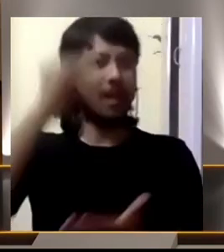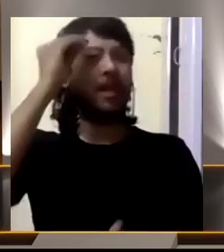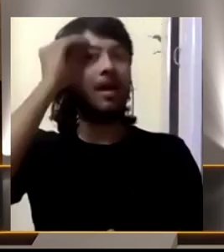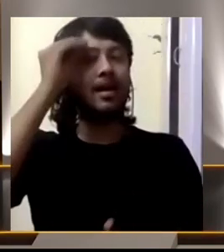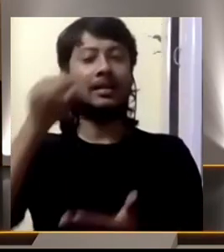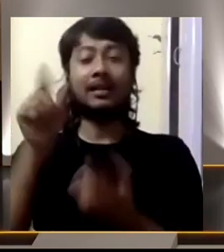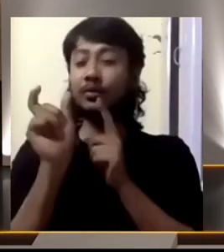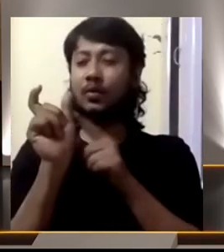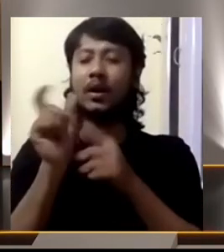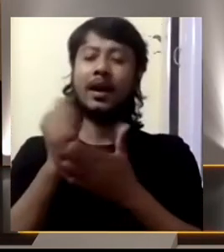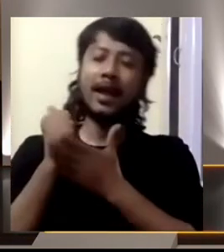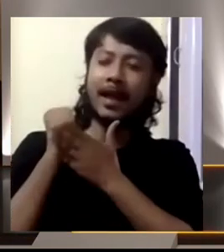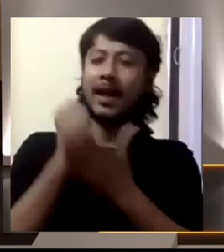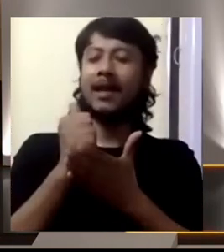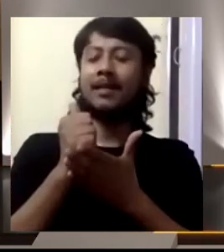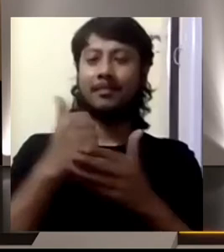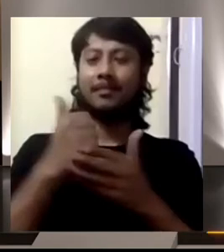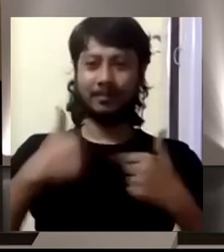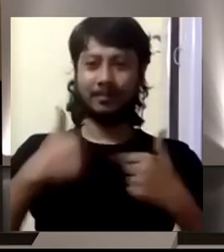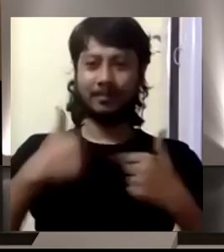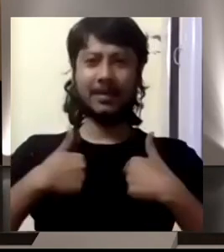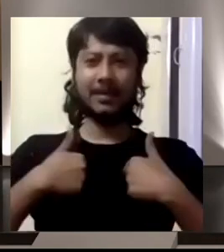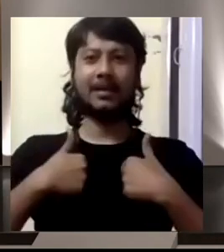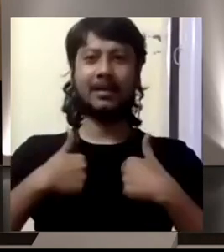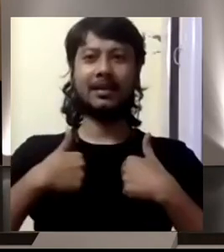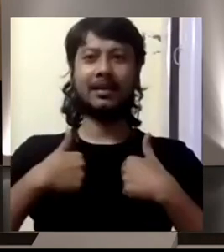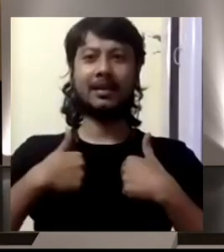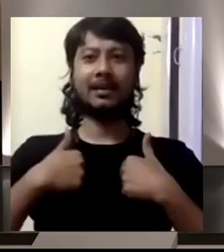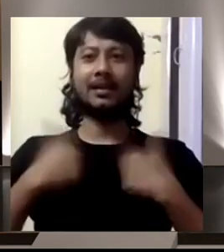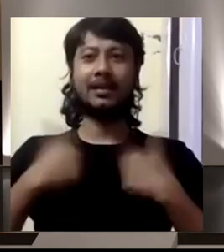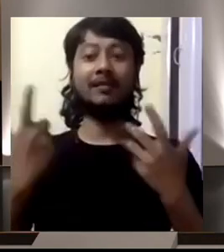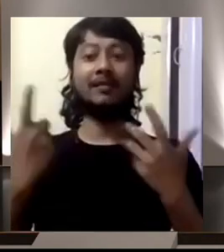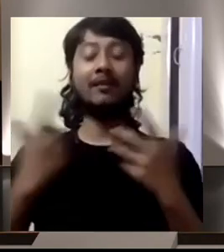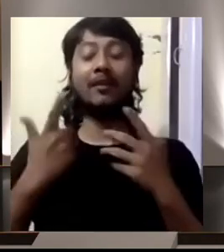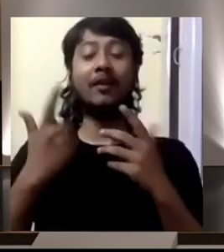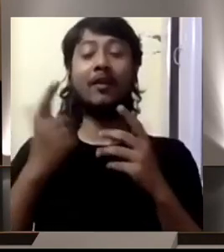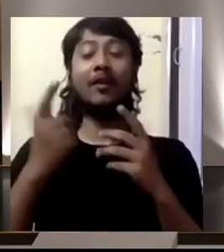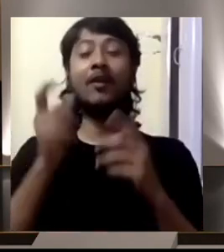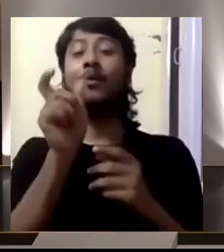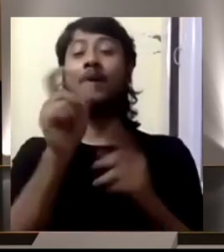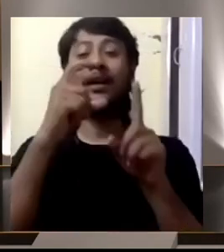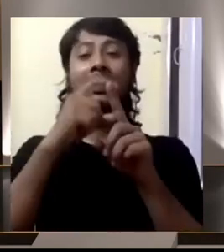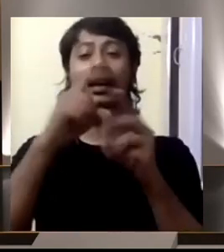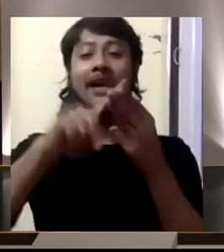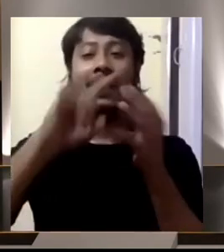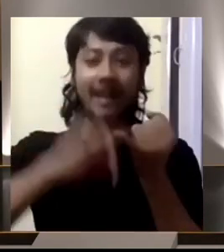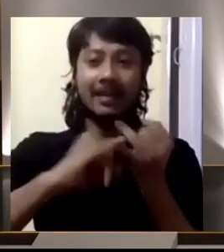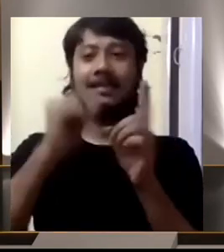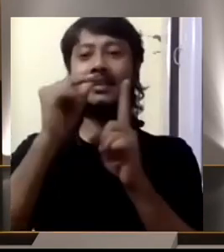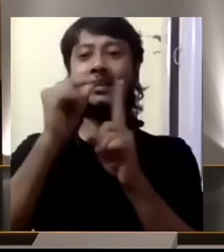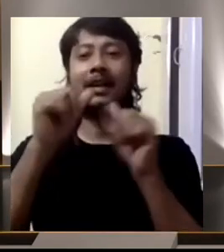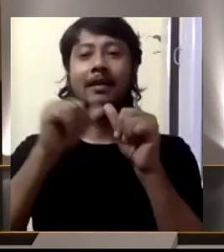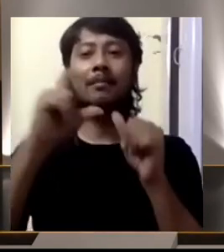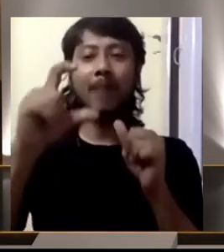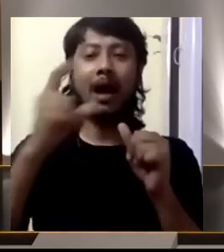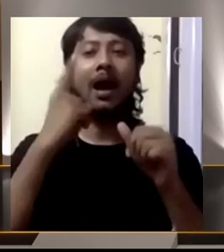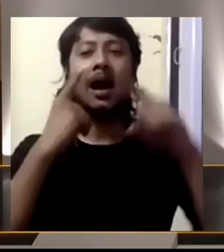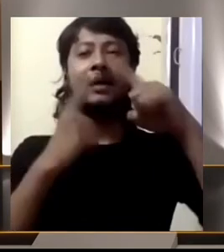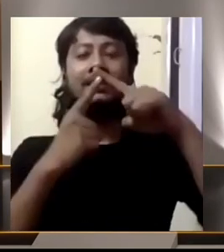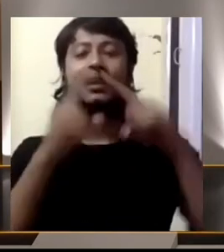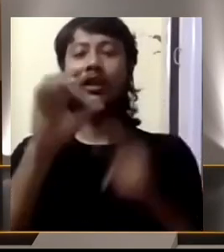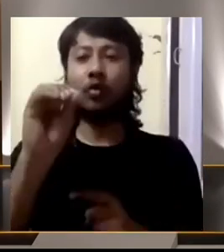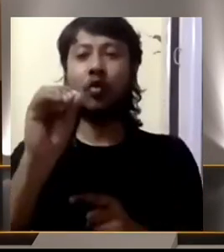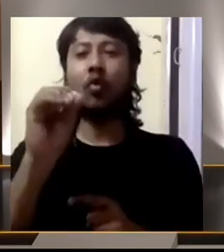that word, despacito. Despacito, por favor, I'd say. It was my way of